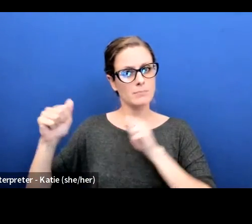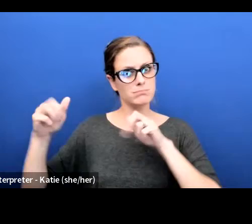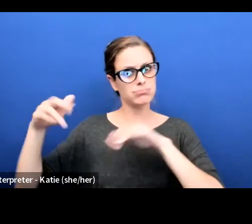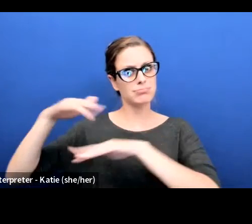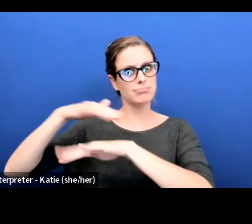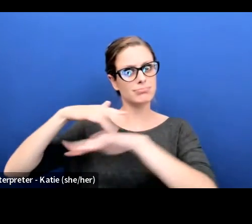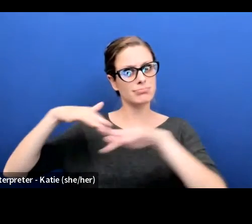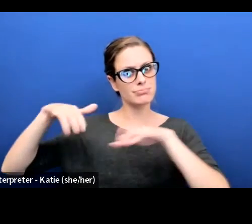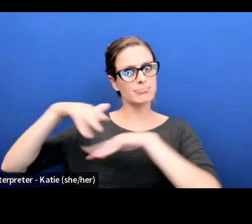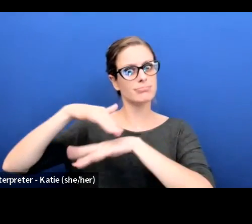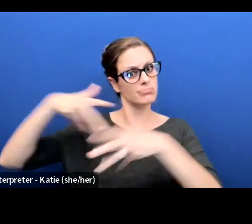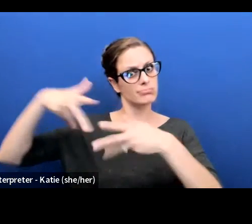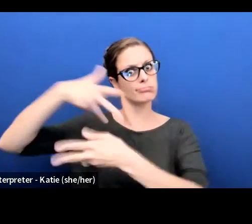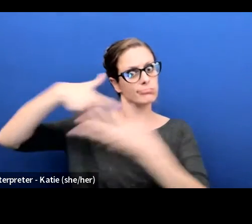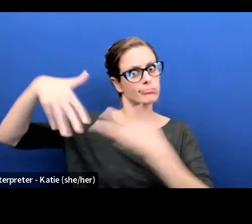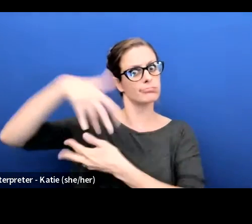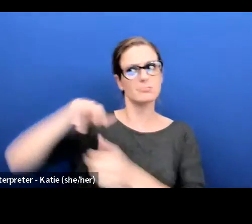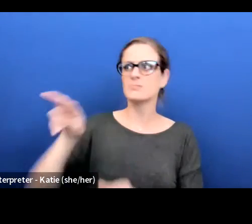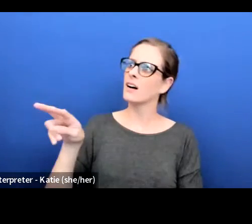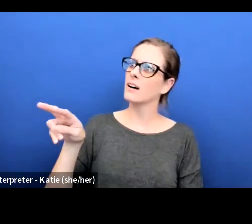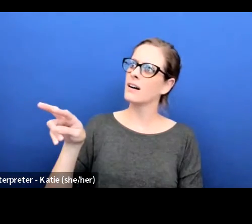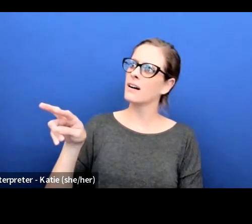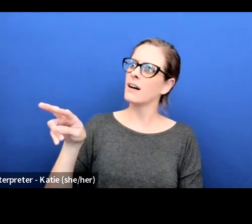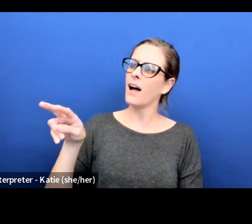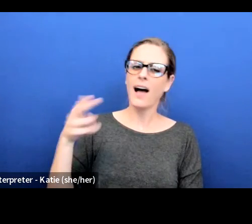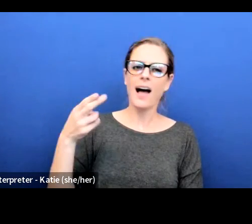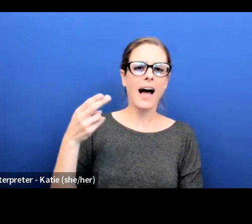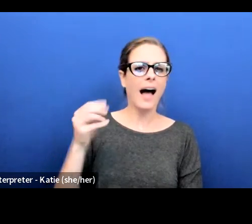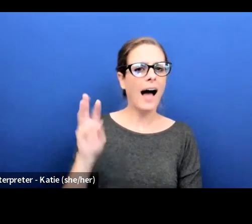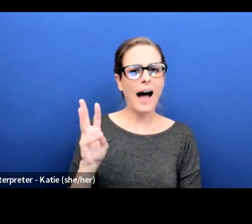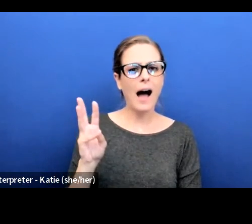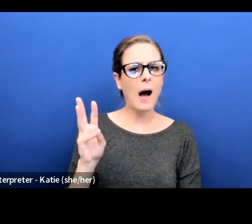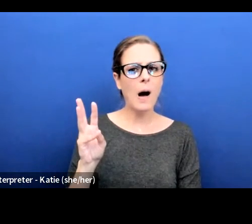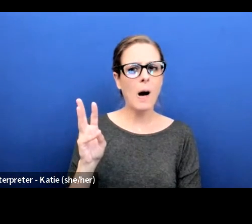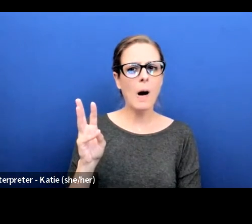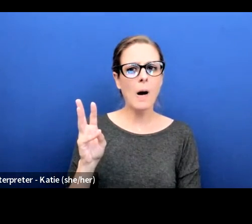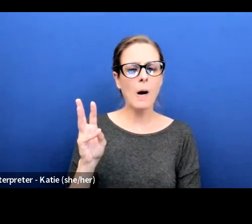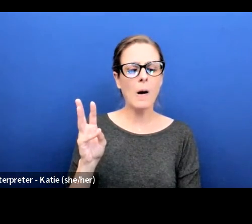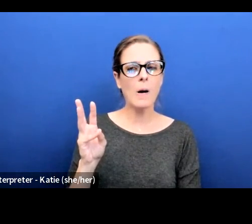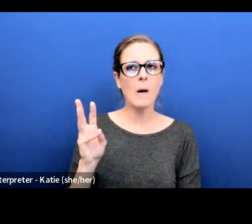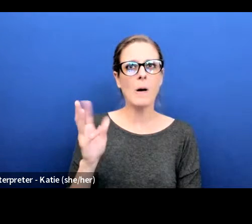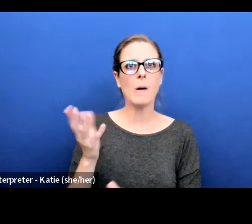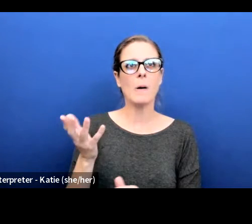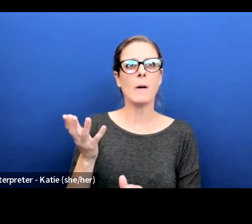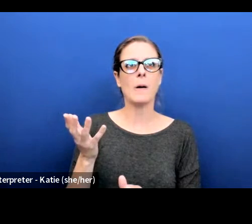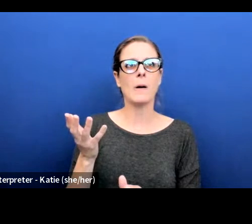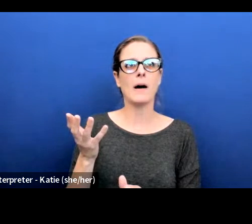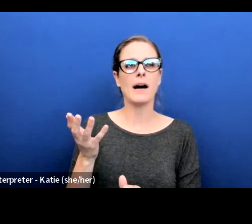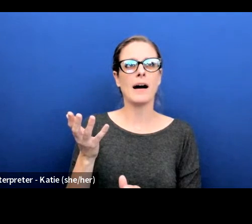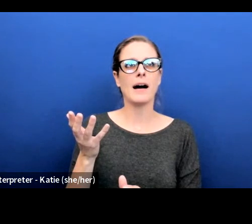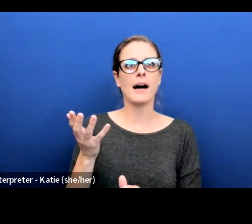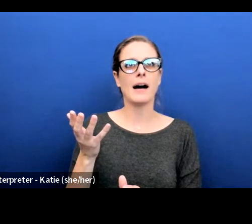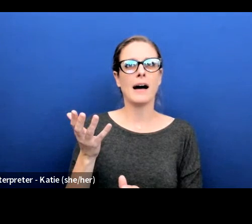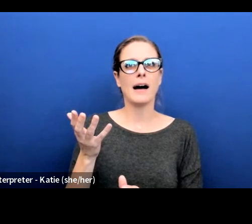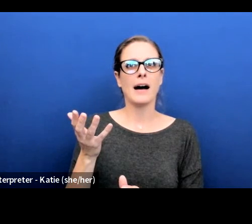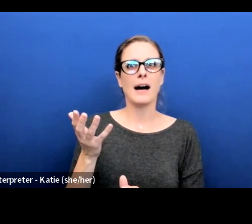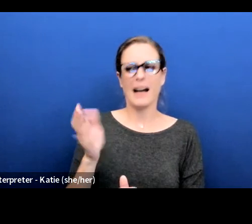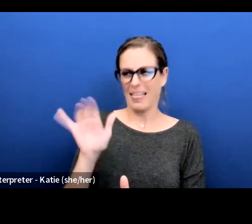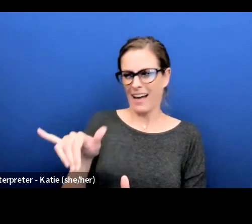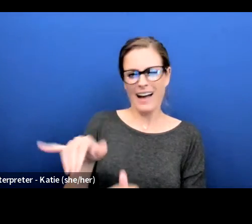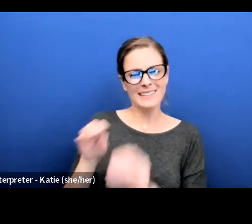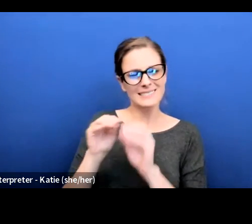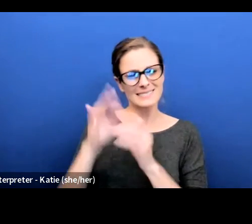place, right? How are we contributing to the spread of the